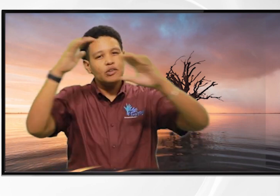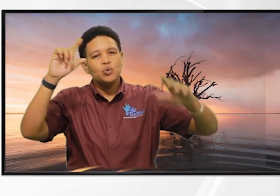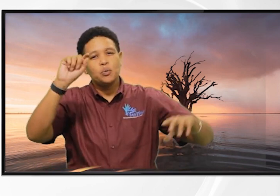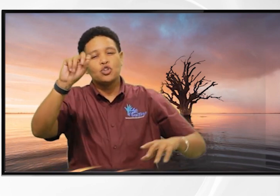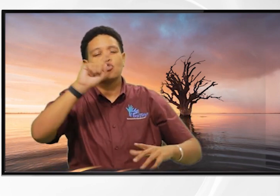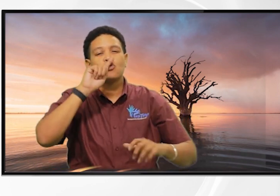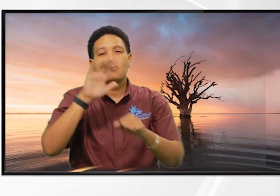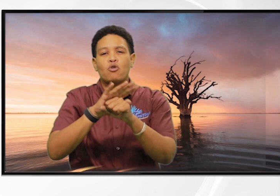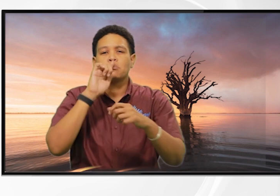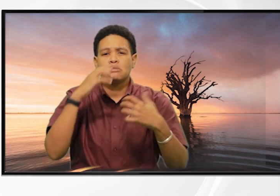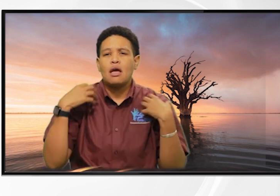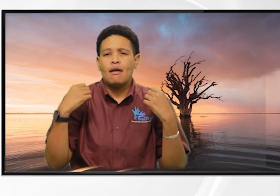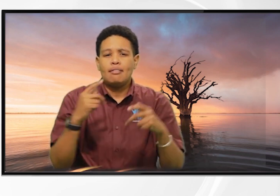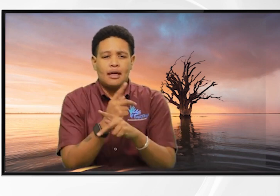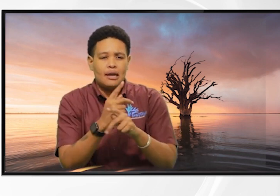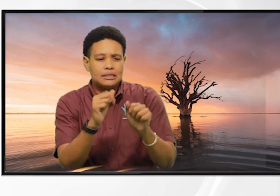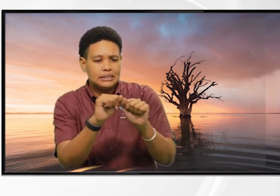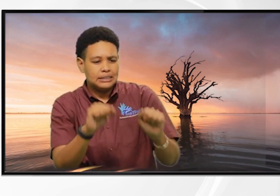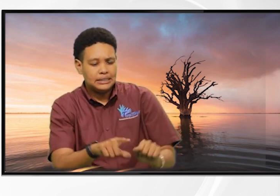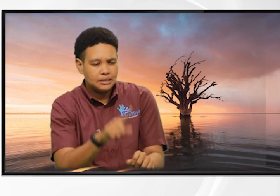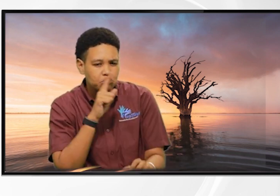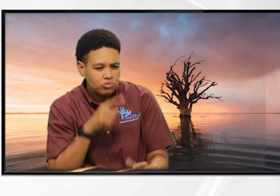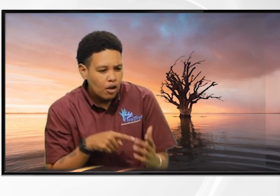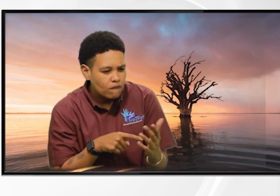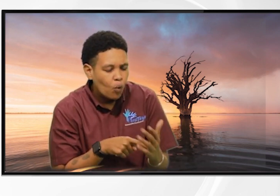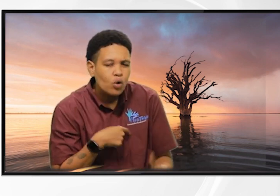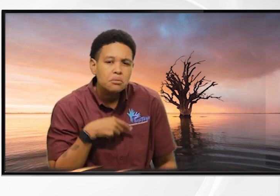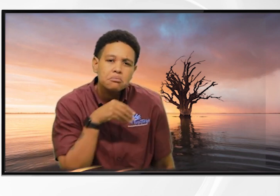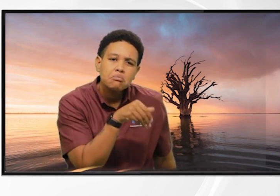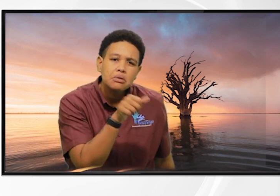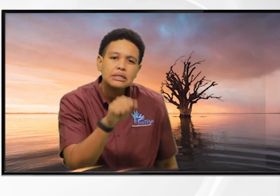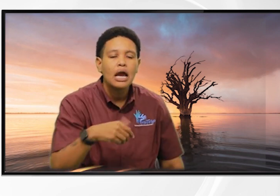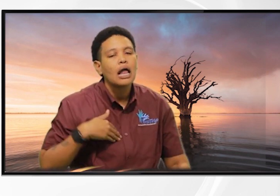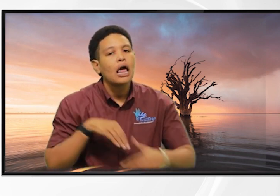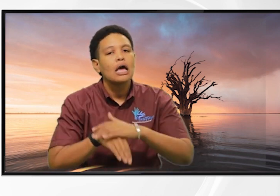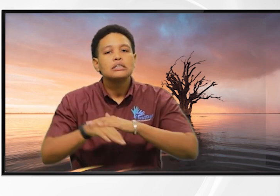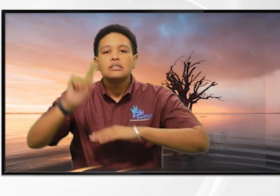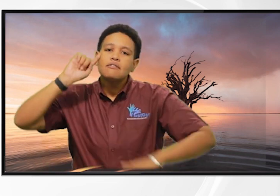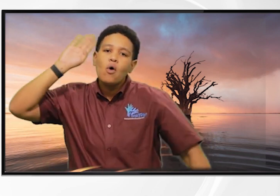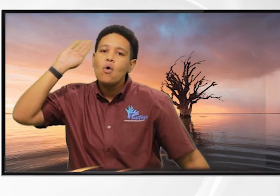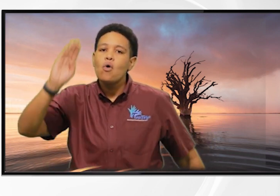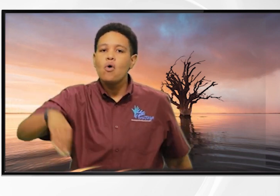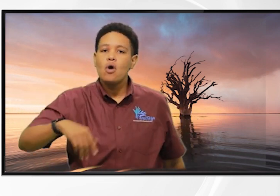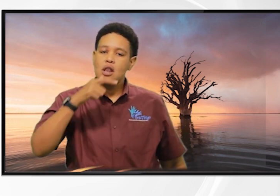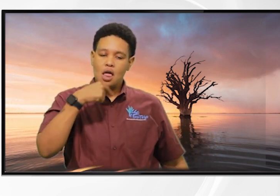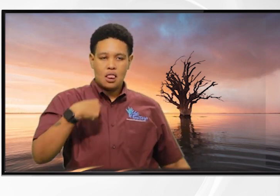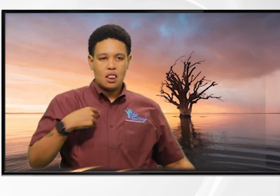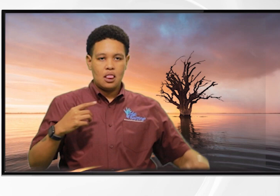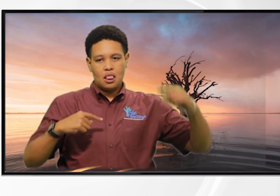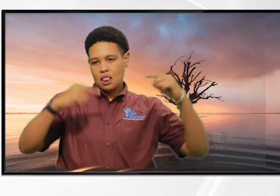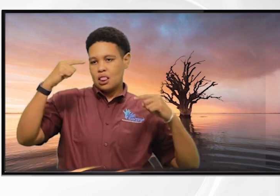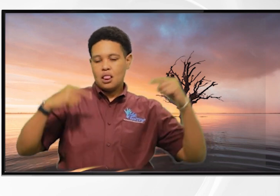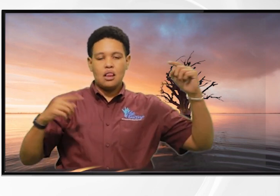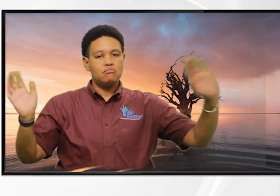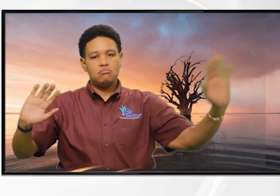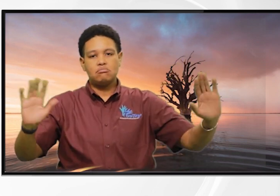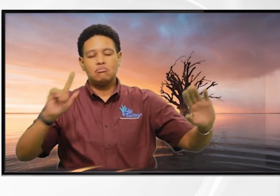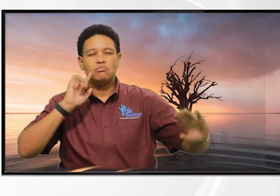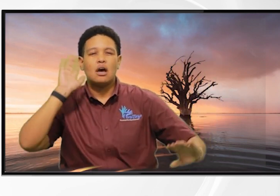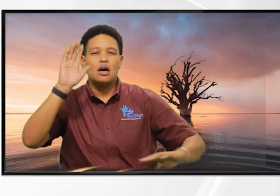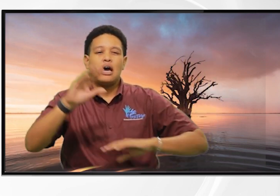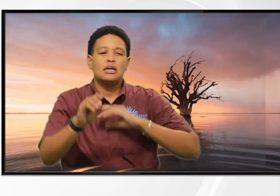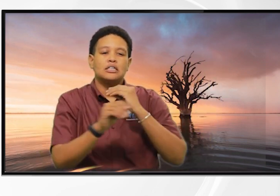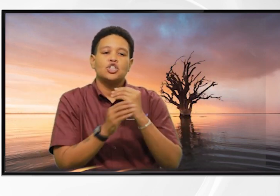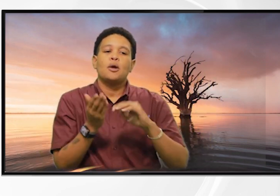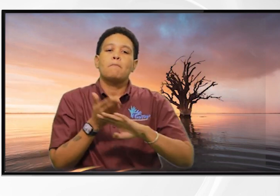promises a healthcare system that is affordable and accessible to everybody. It also hopes to improve the